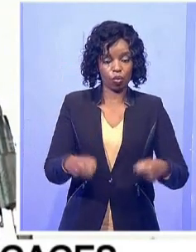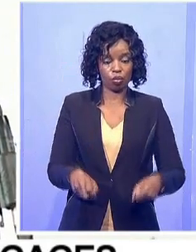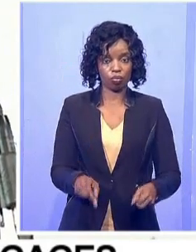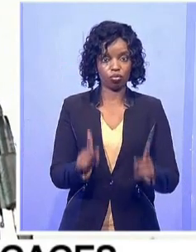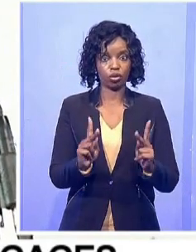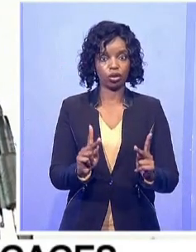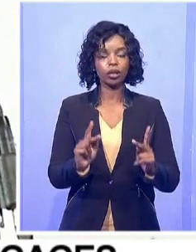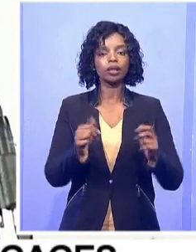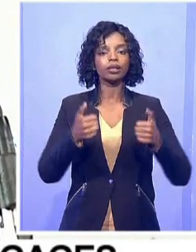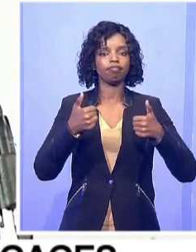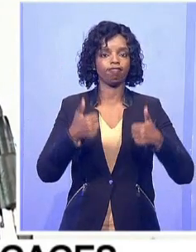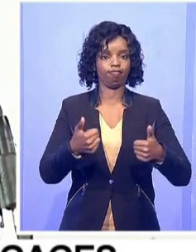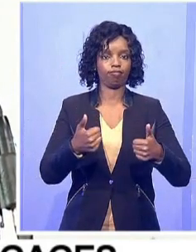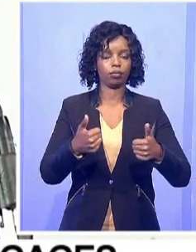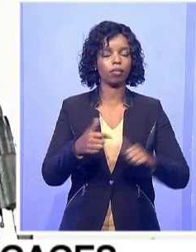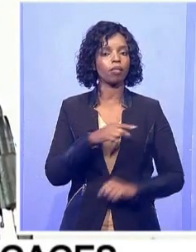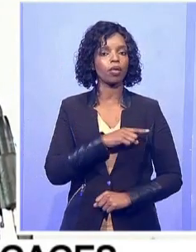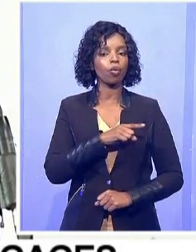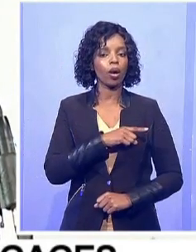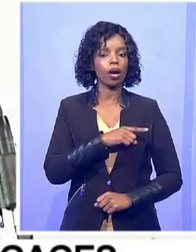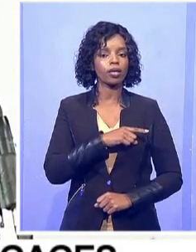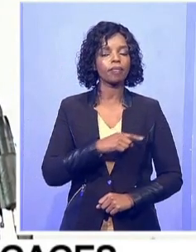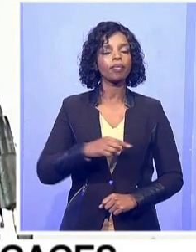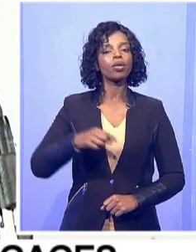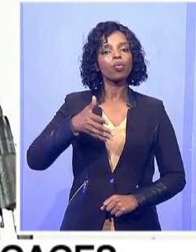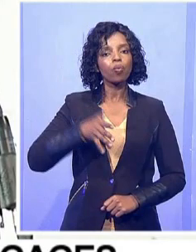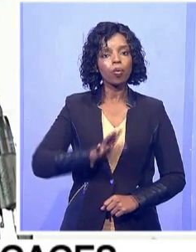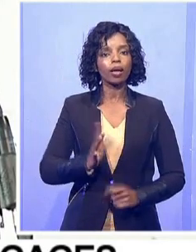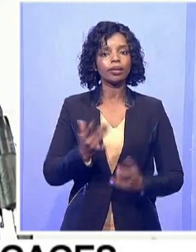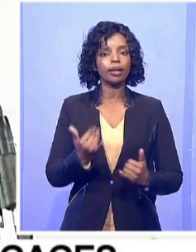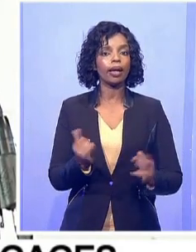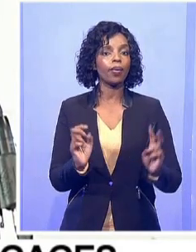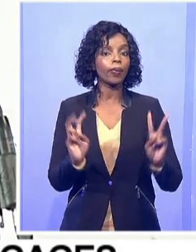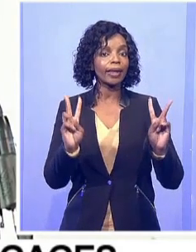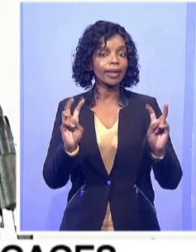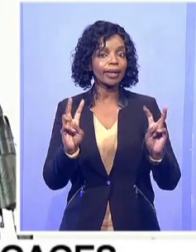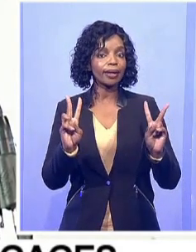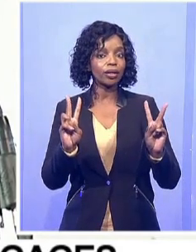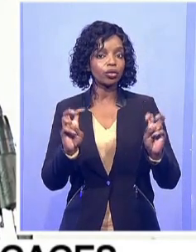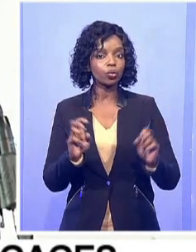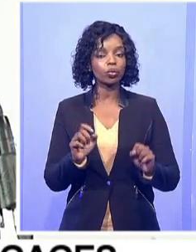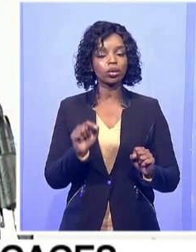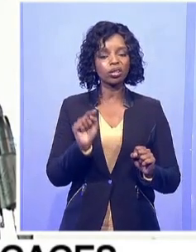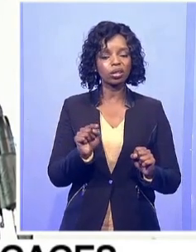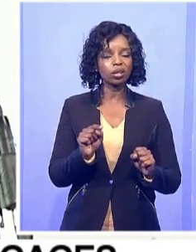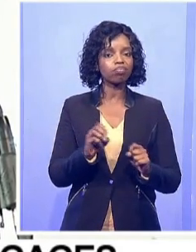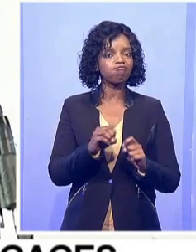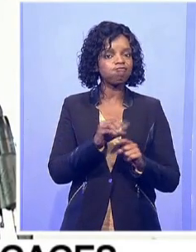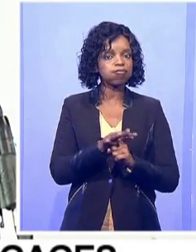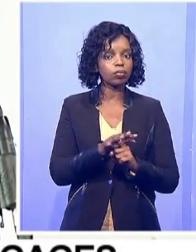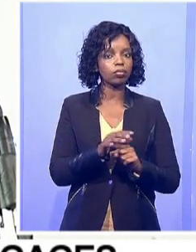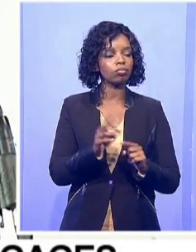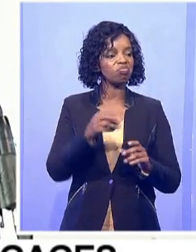so that we come closer to the issues that affects our military veterans.